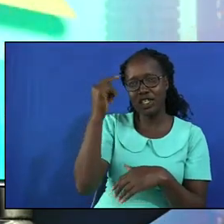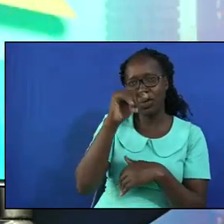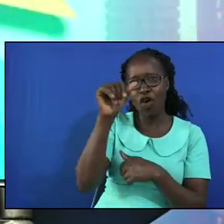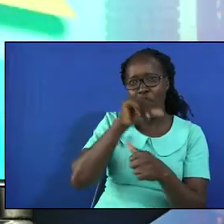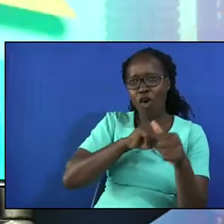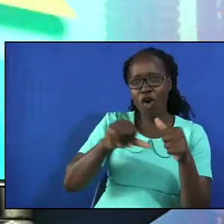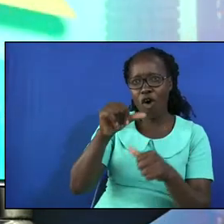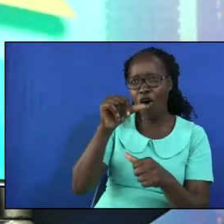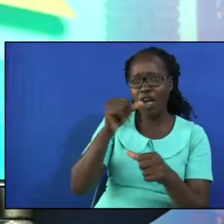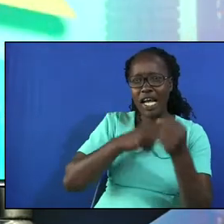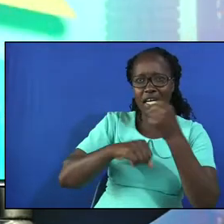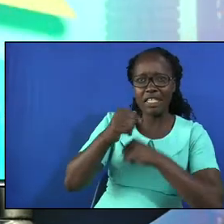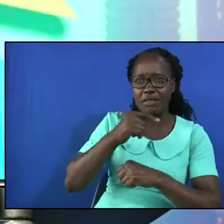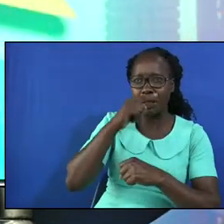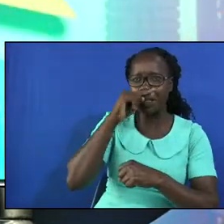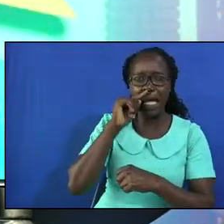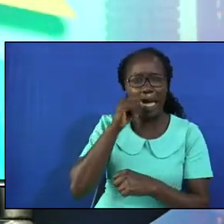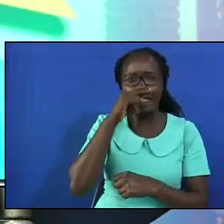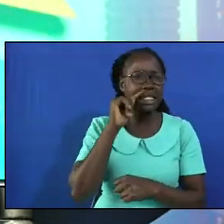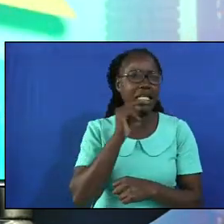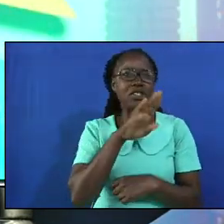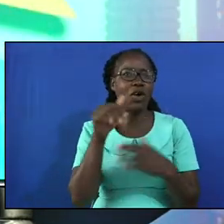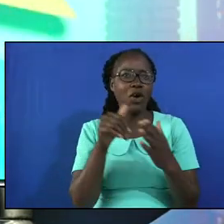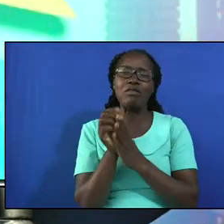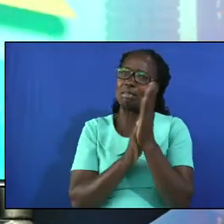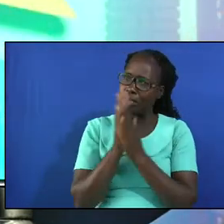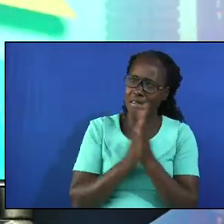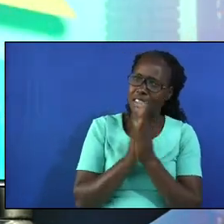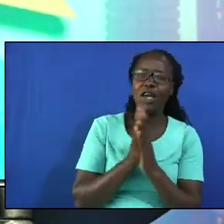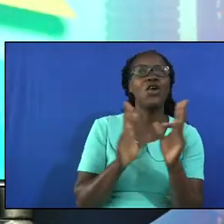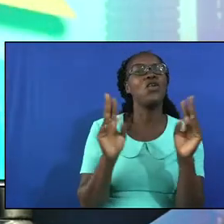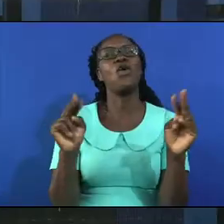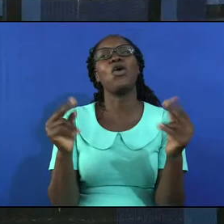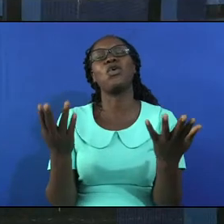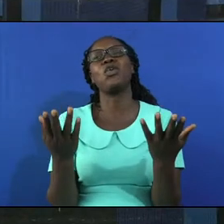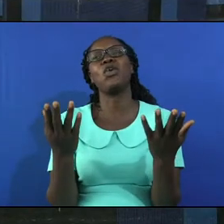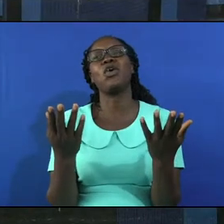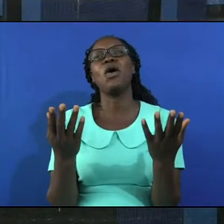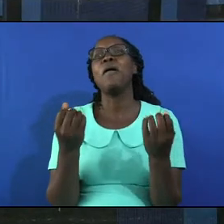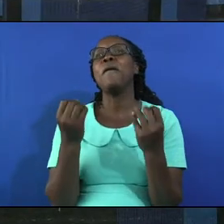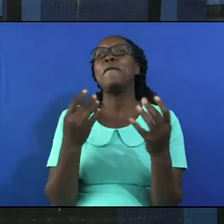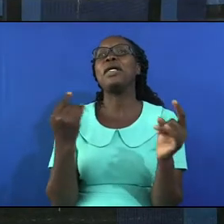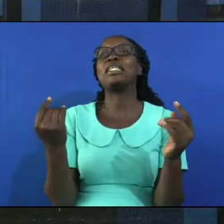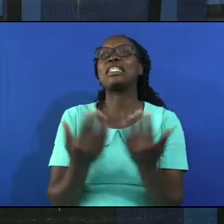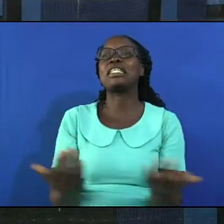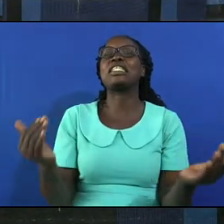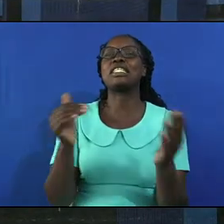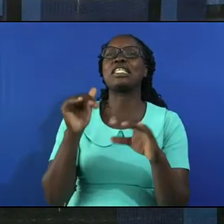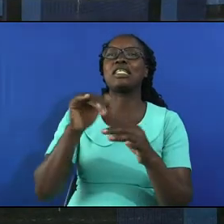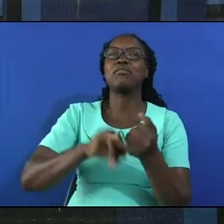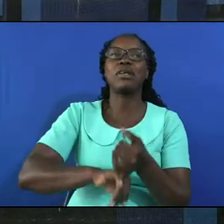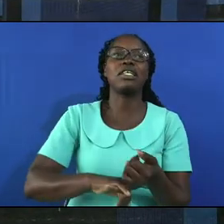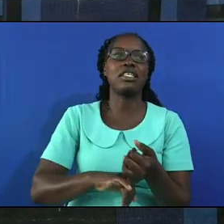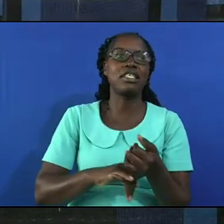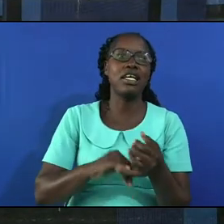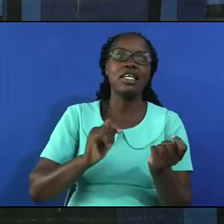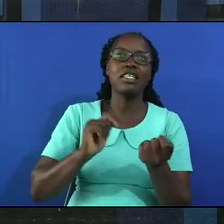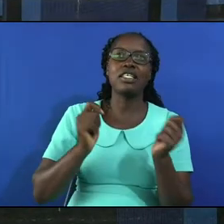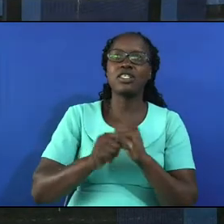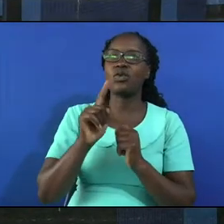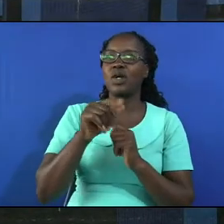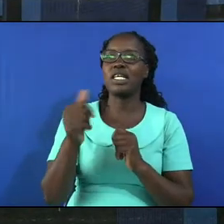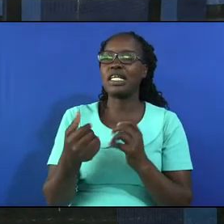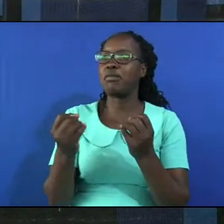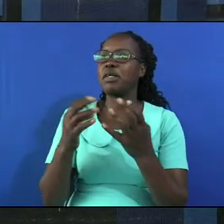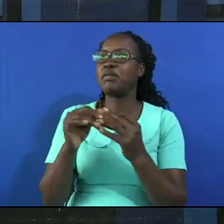all endless activity of sex, so they are thinking it's very exciting. No, no, no. There is paying bills in marriage. Are we together? And there is adjusting to each